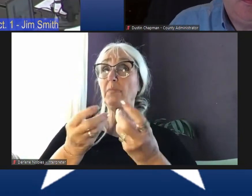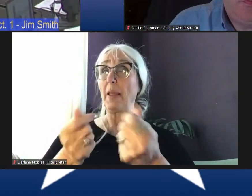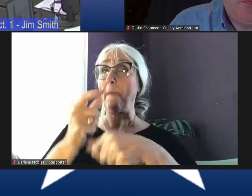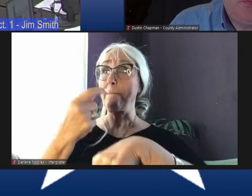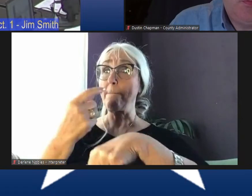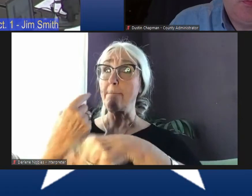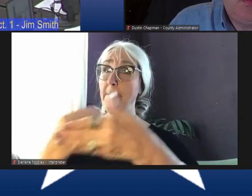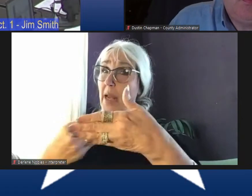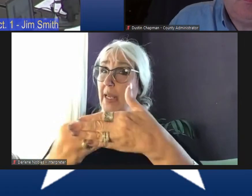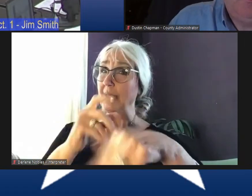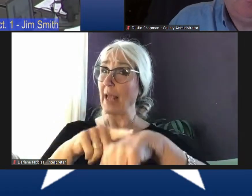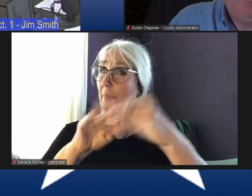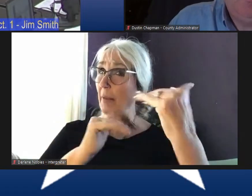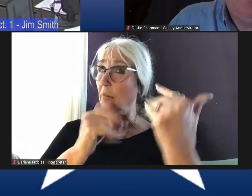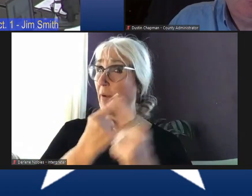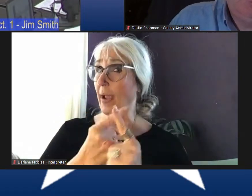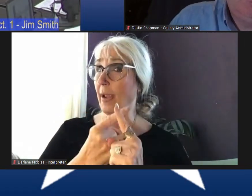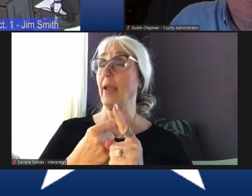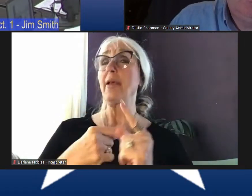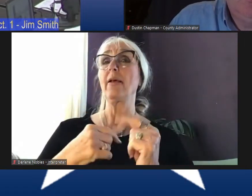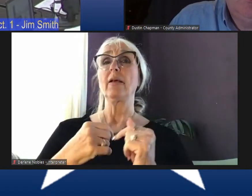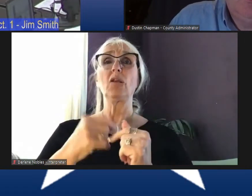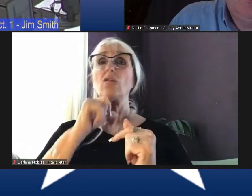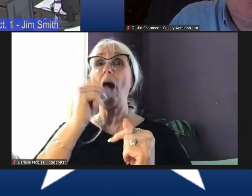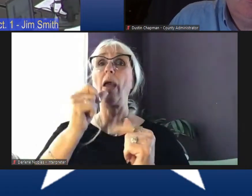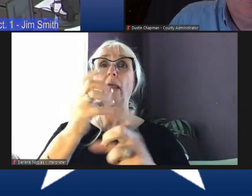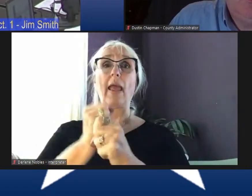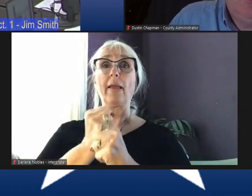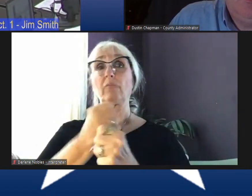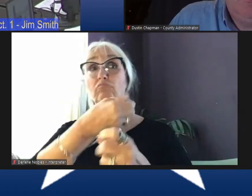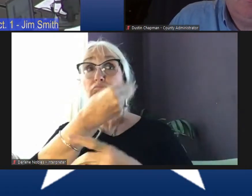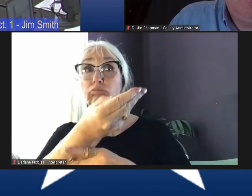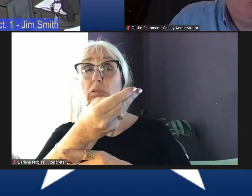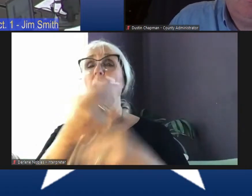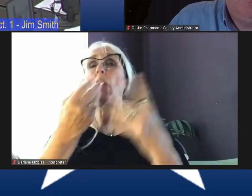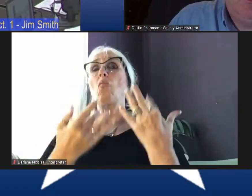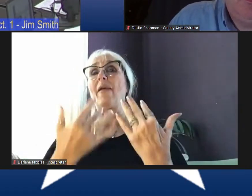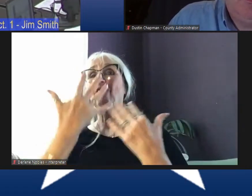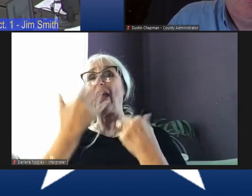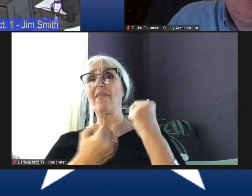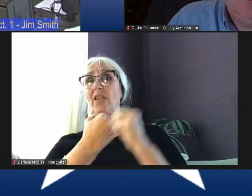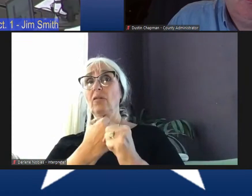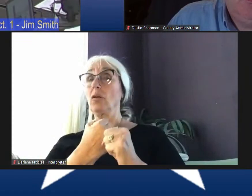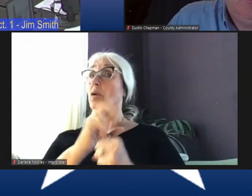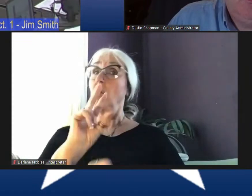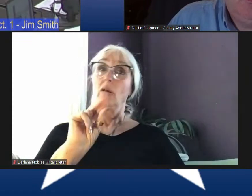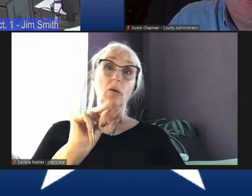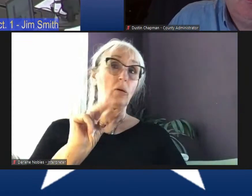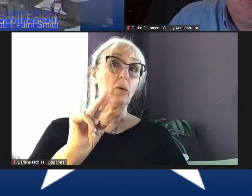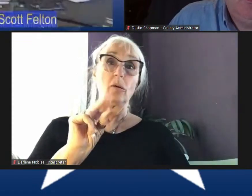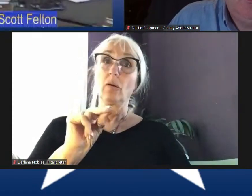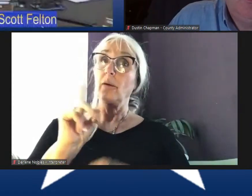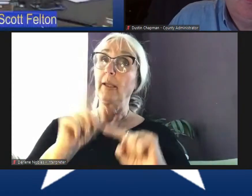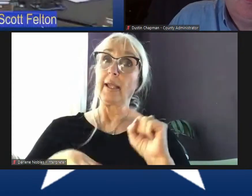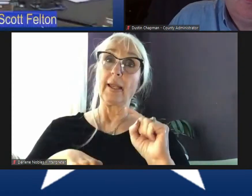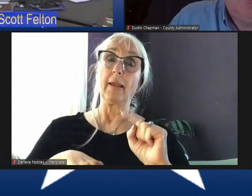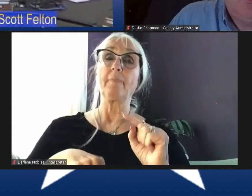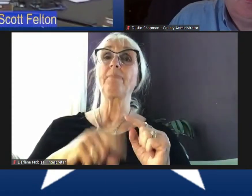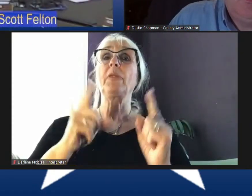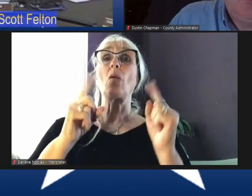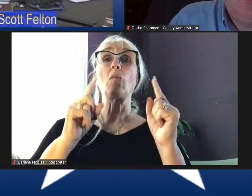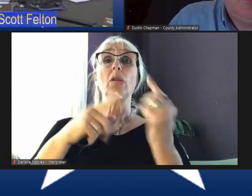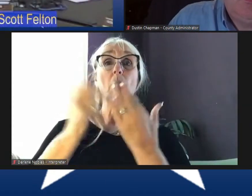gonna allocate it to somebody named set on it for 5 years. No, we can't. It's gotta be by once it's, the projects have